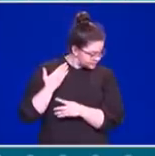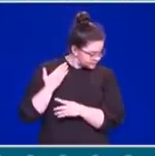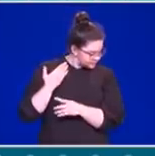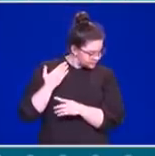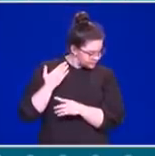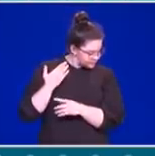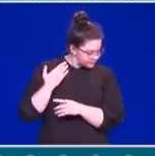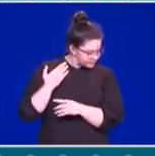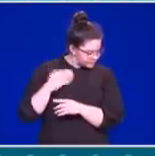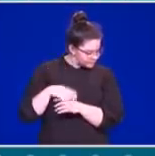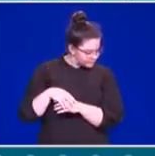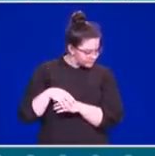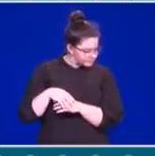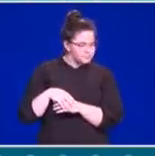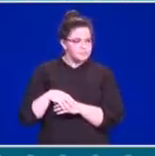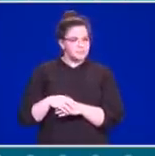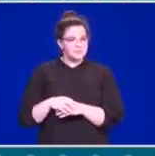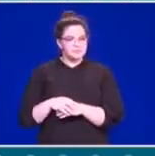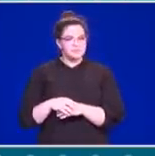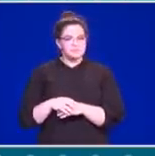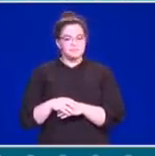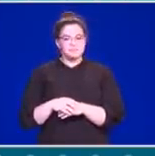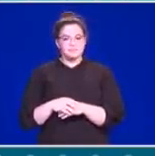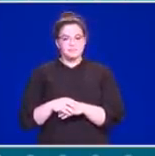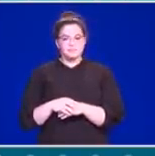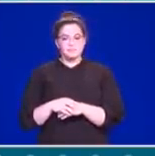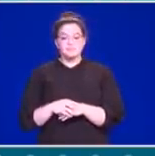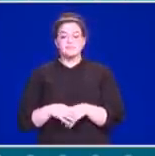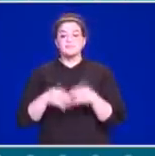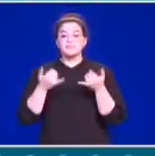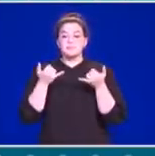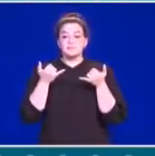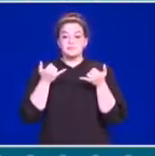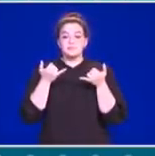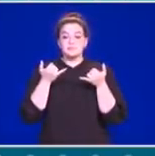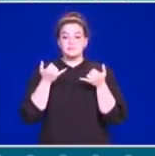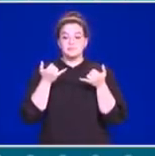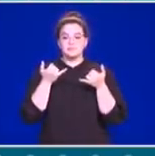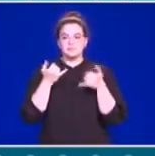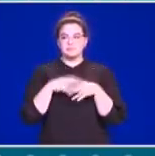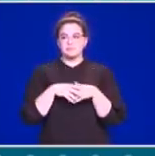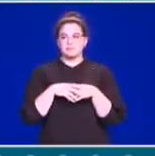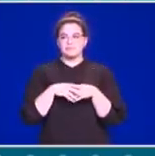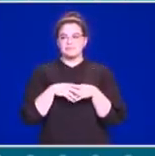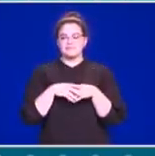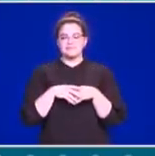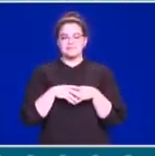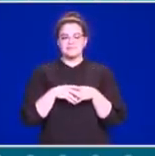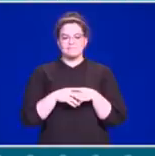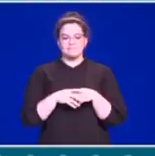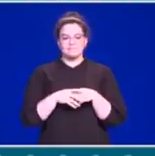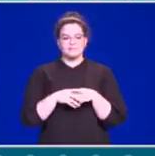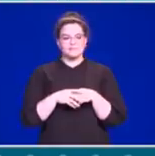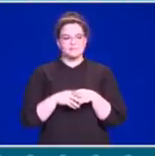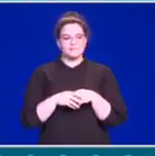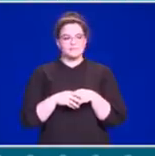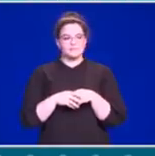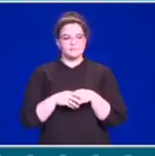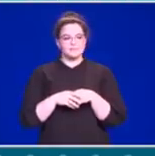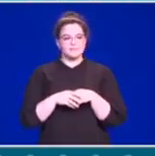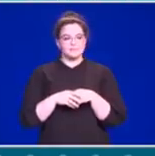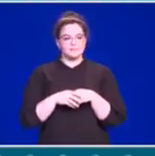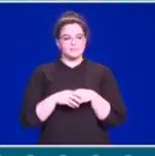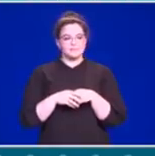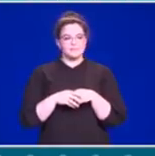Office, and I will serve as moderator for today's program. Today, you will hear from Acting Director Dr. Ron Jarman, Chief